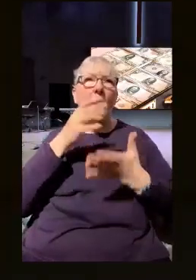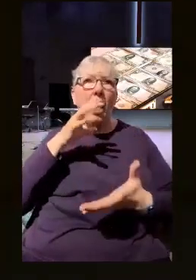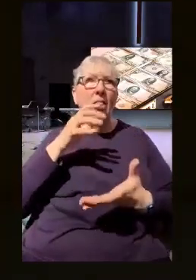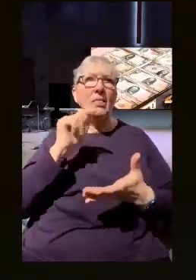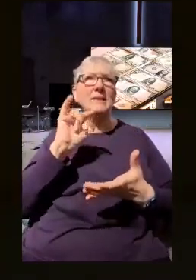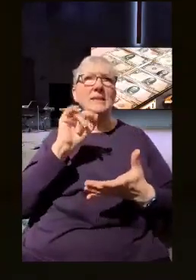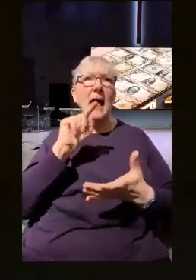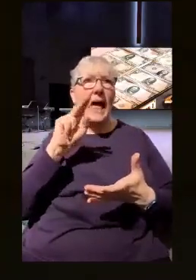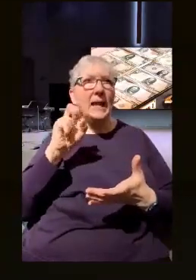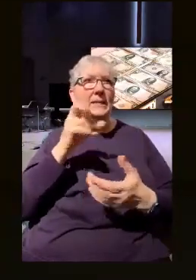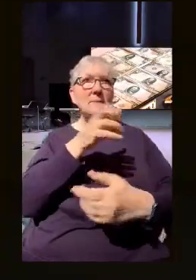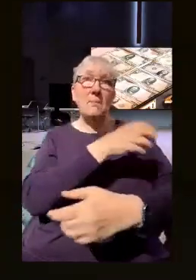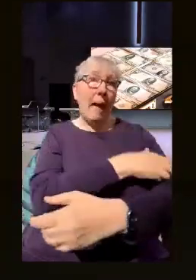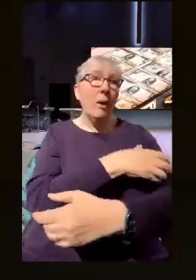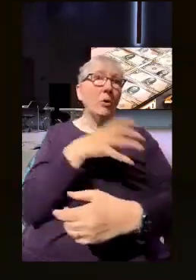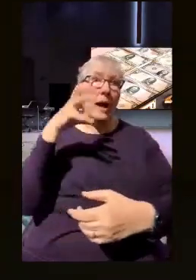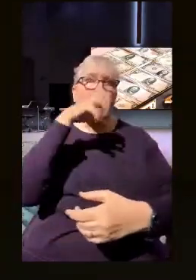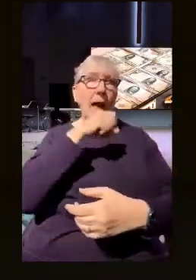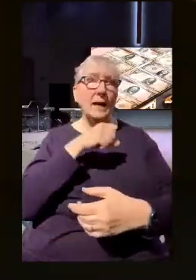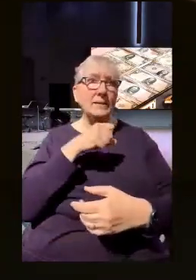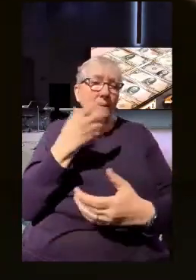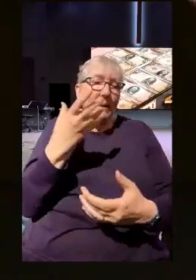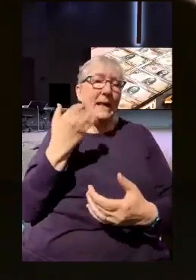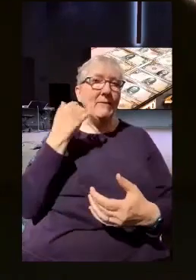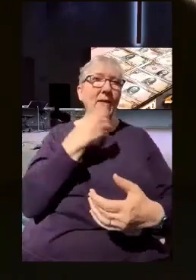power, I'm guessing, it always comes with money, it seems,